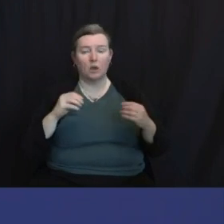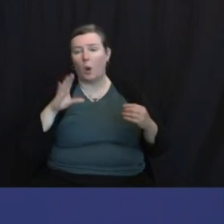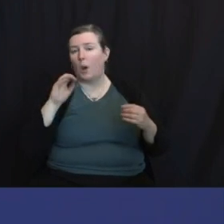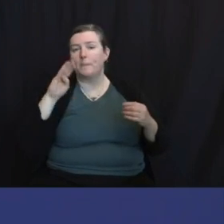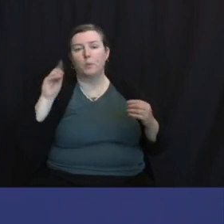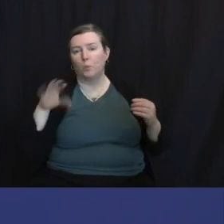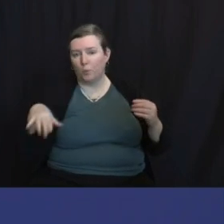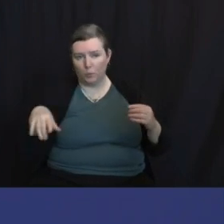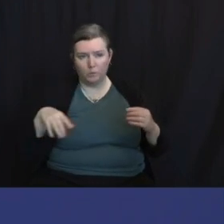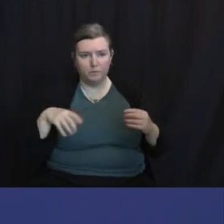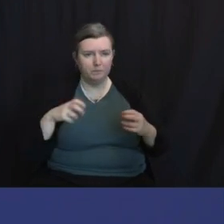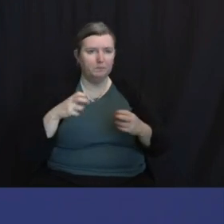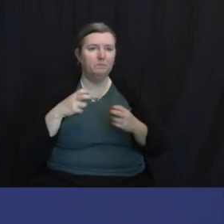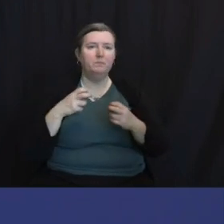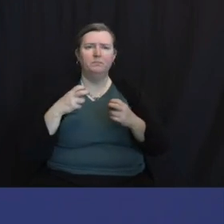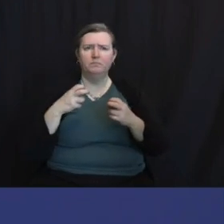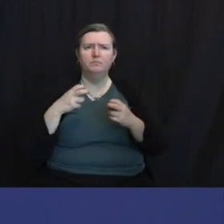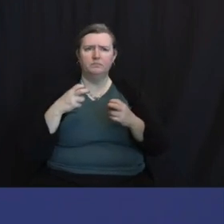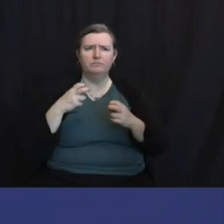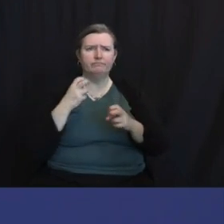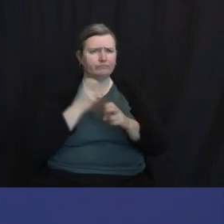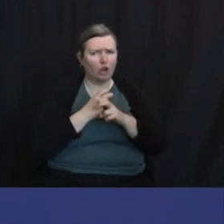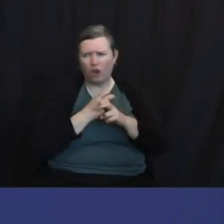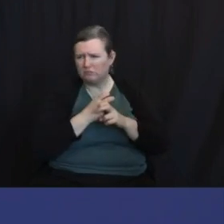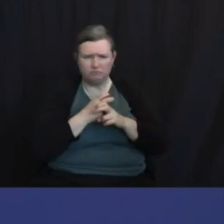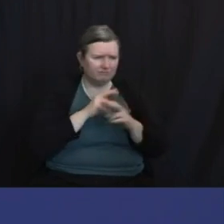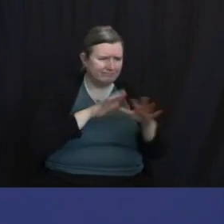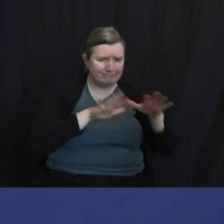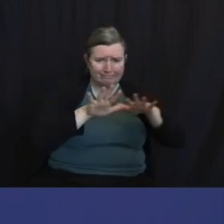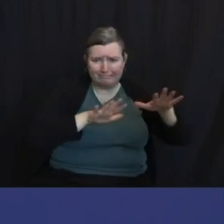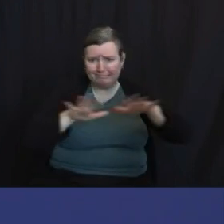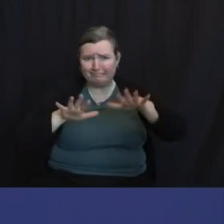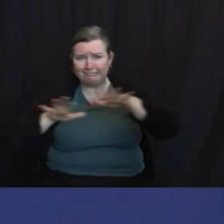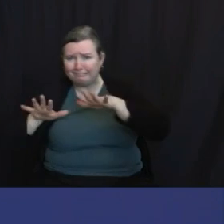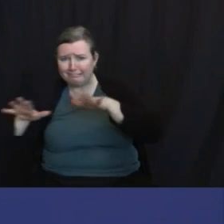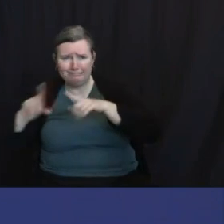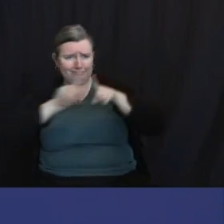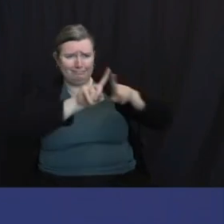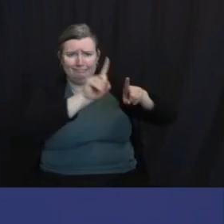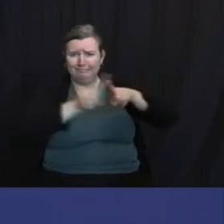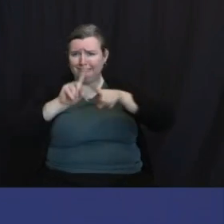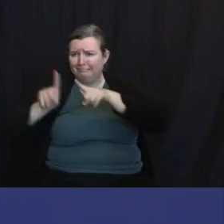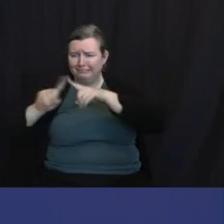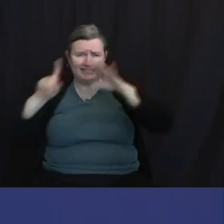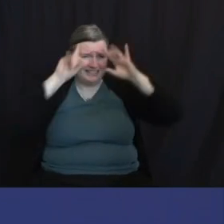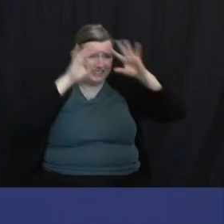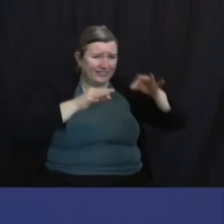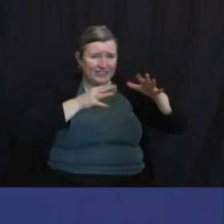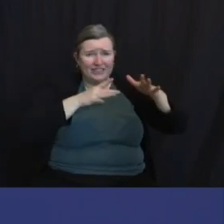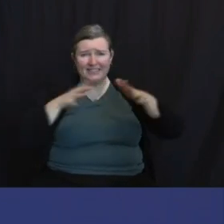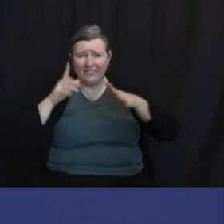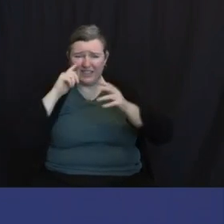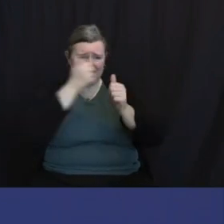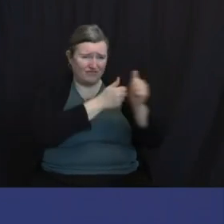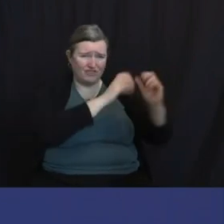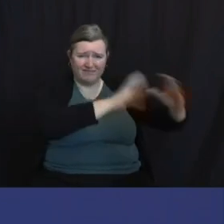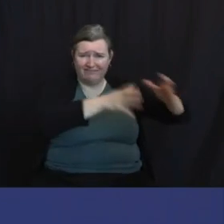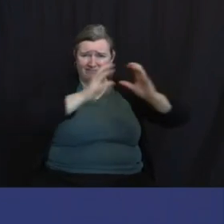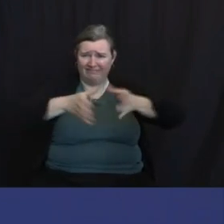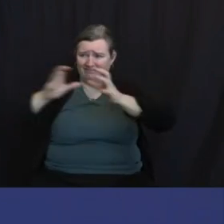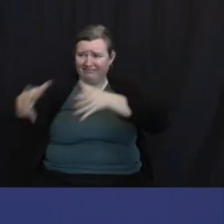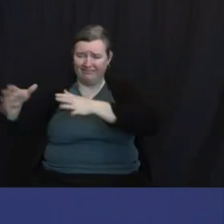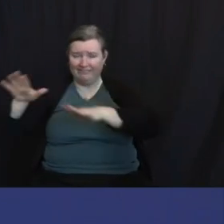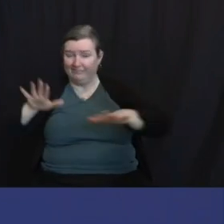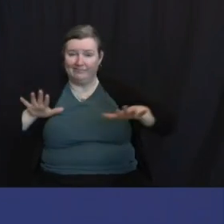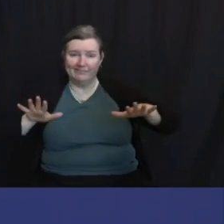to then make conclusions based on those assessments that can take into account those